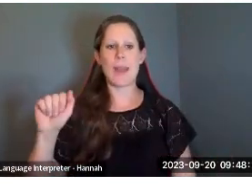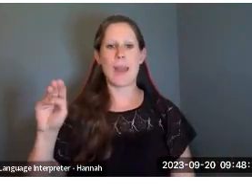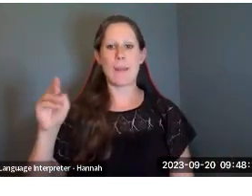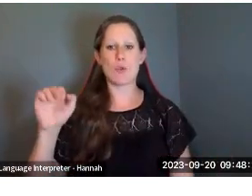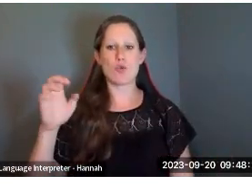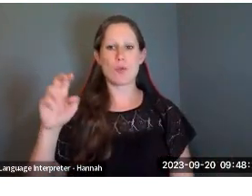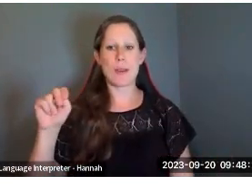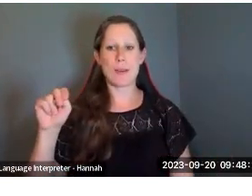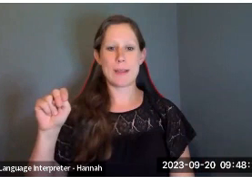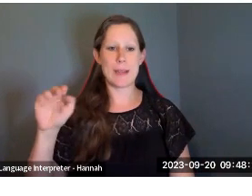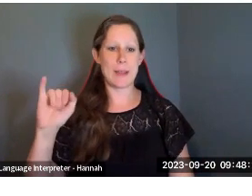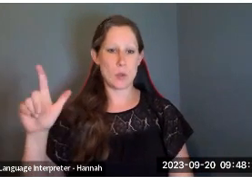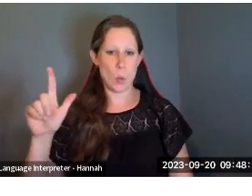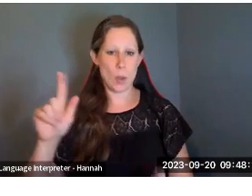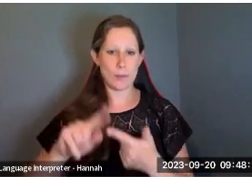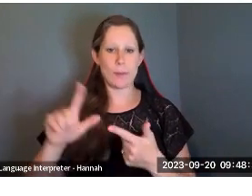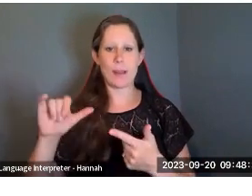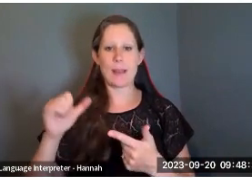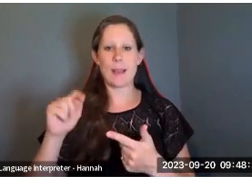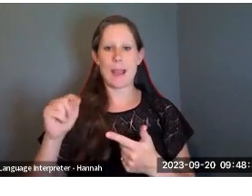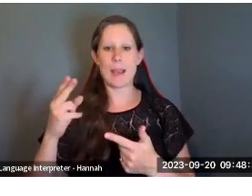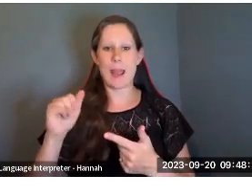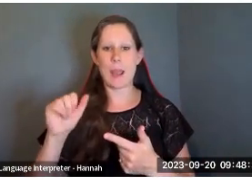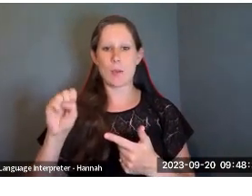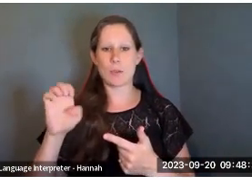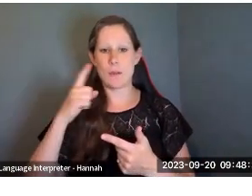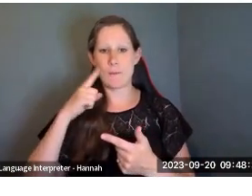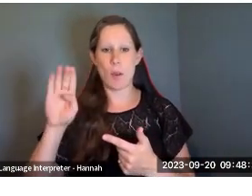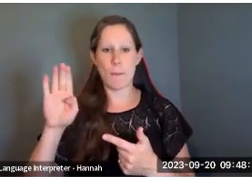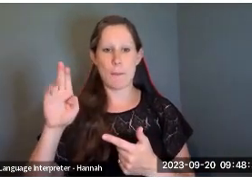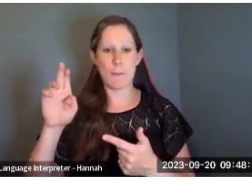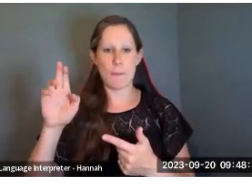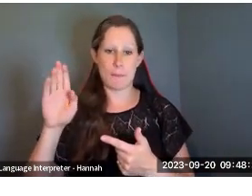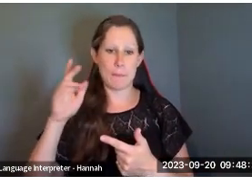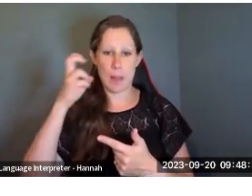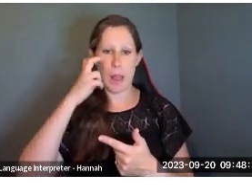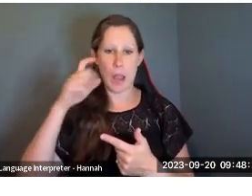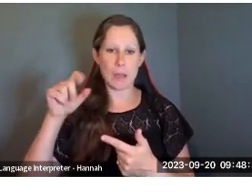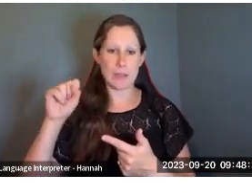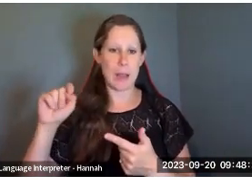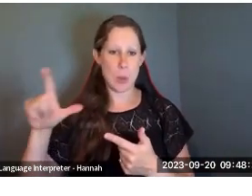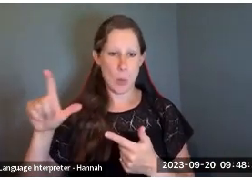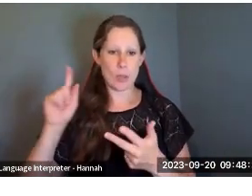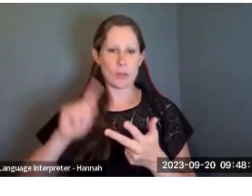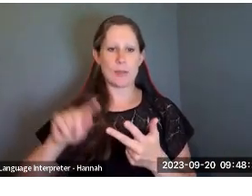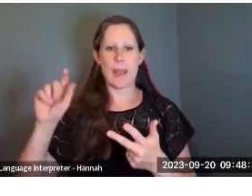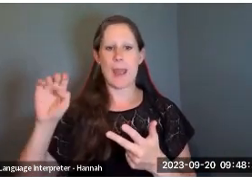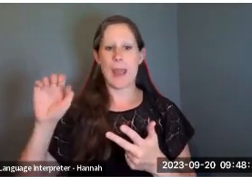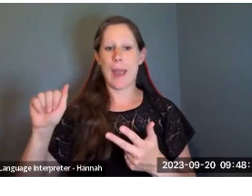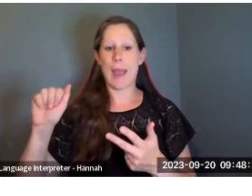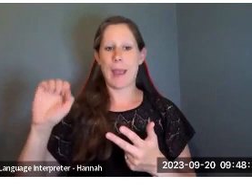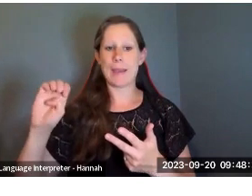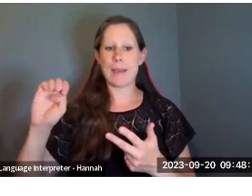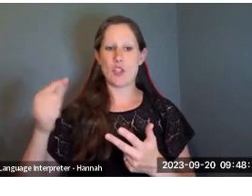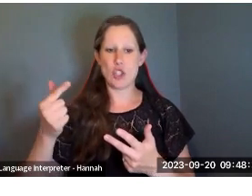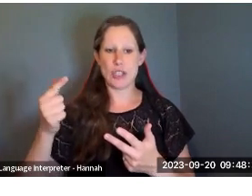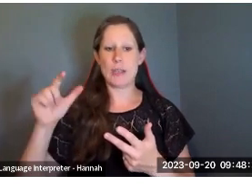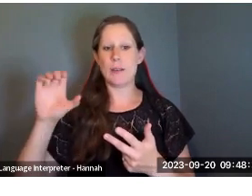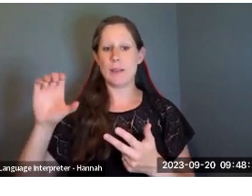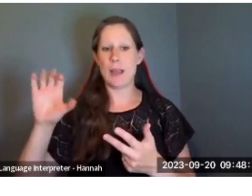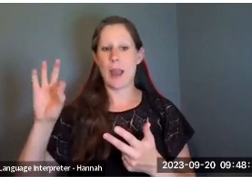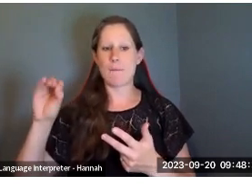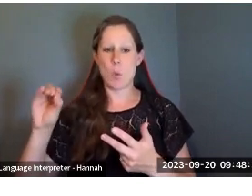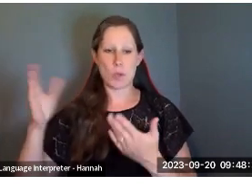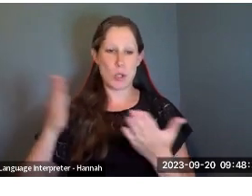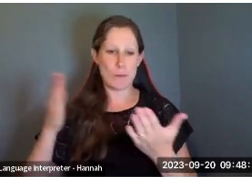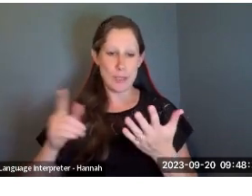Blind St. Louis, AEG CFO Services. Additionally, MindsEye is proud to be a